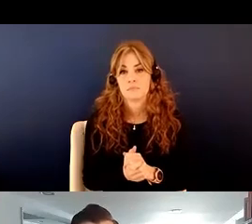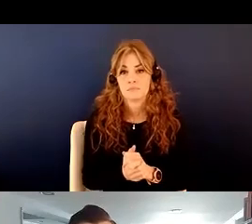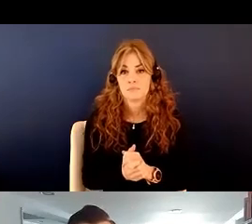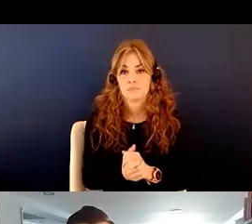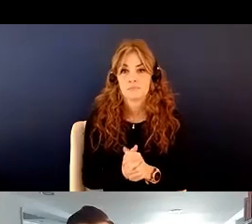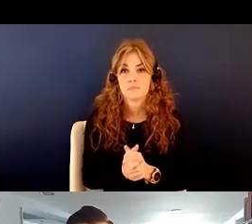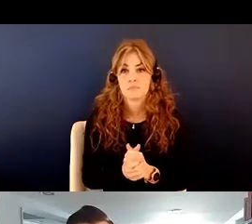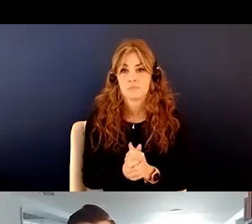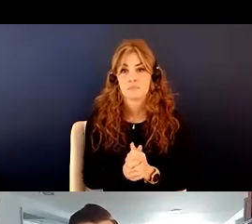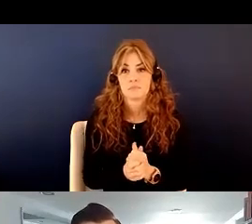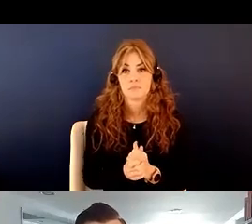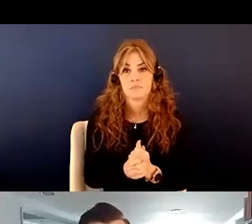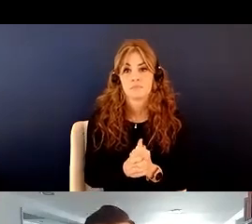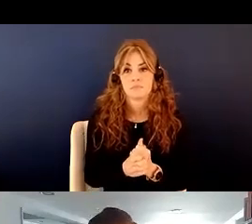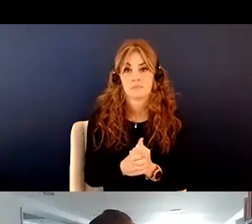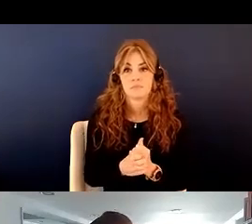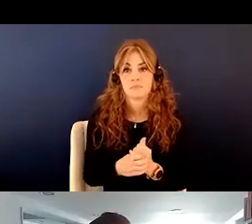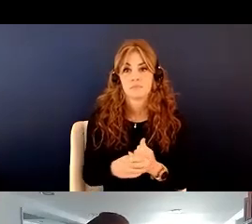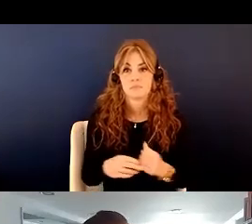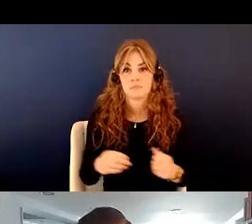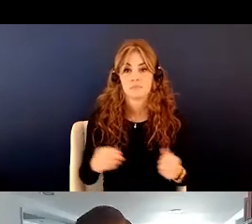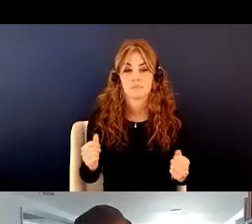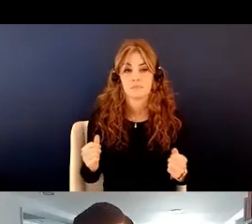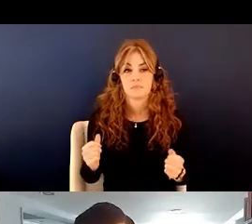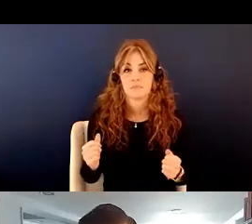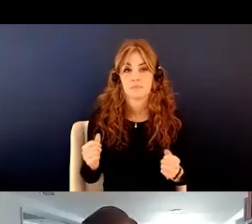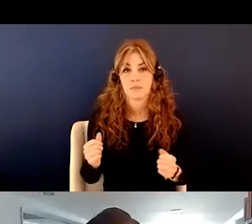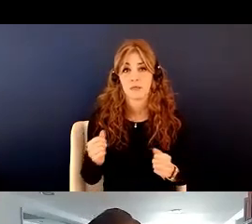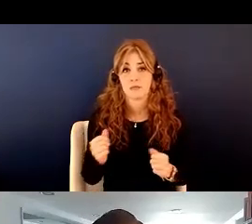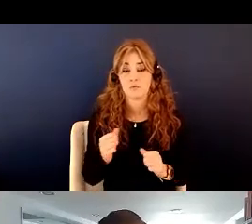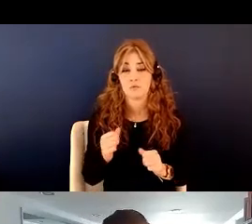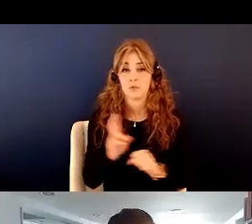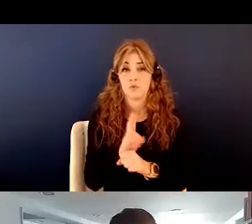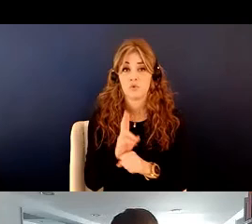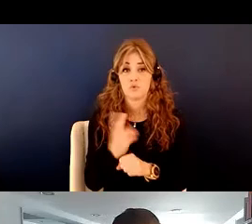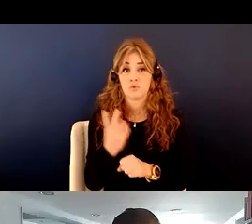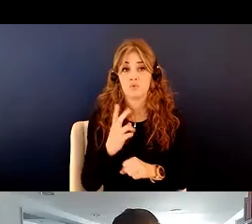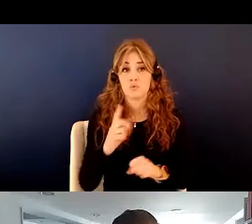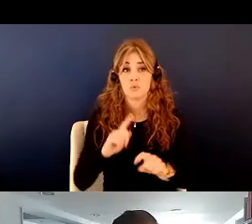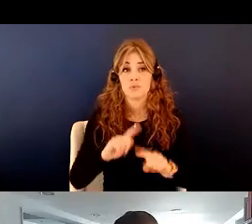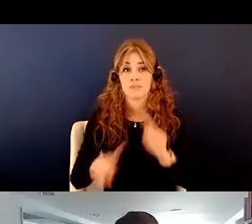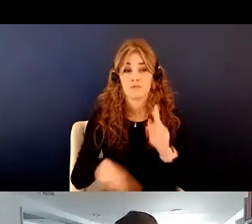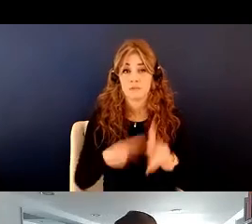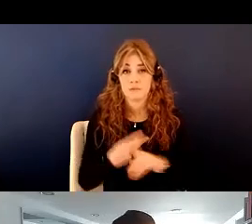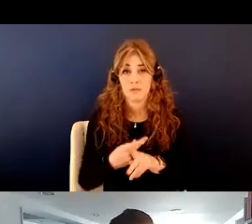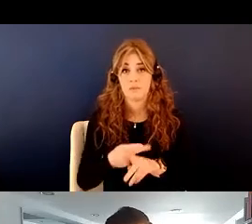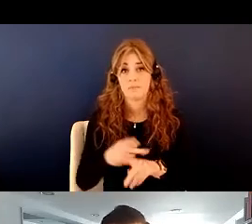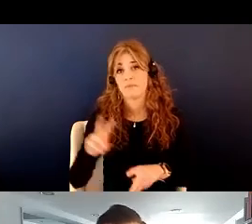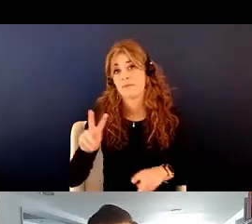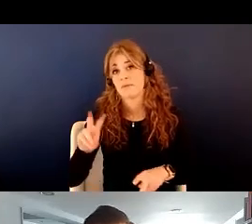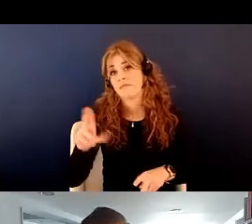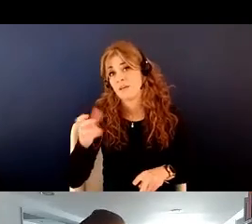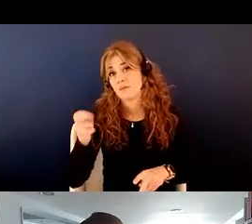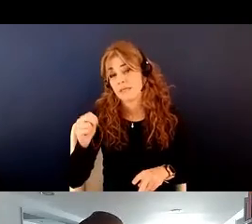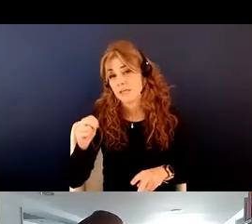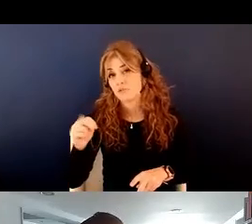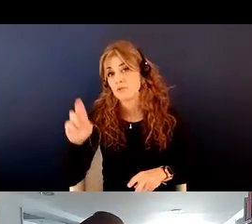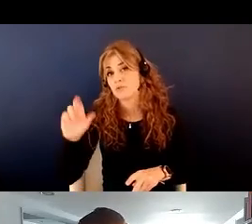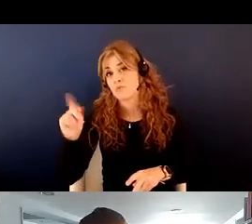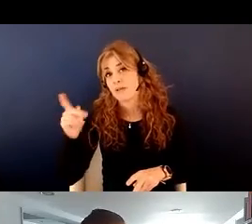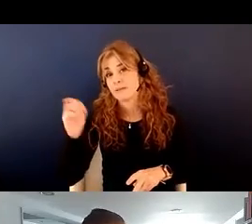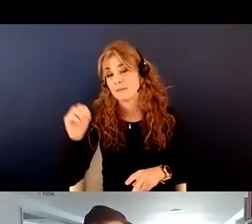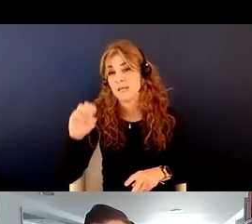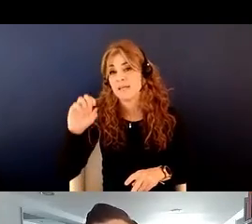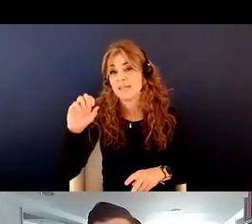So because we're going to apply 2 different sources of variation under the random effects model, the standard error for the